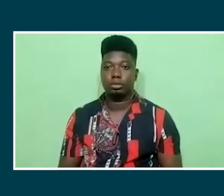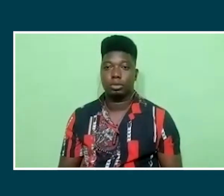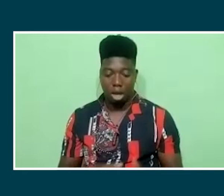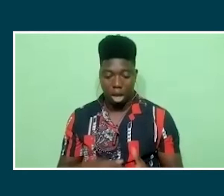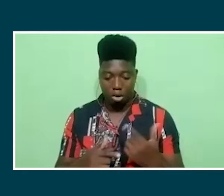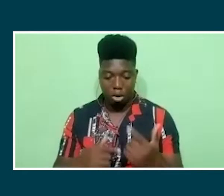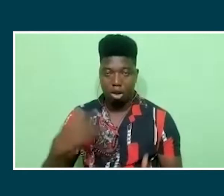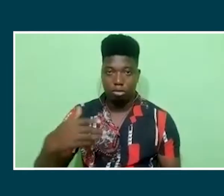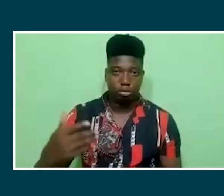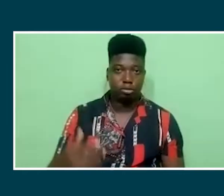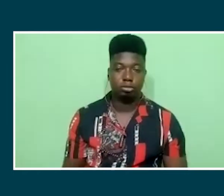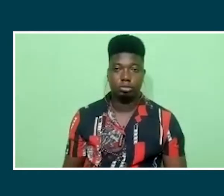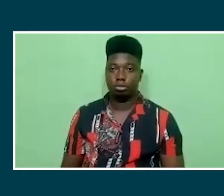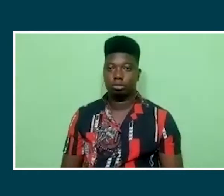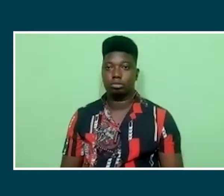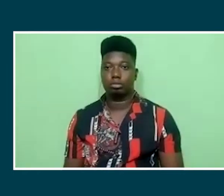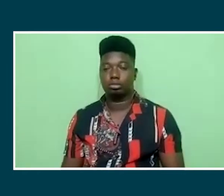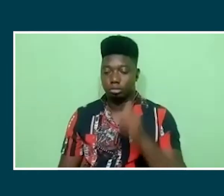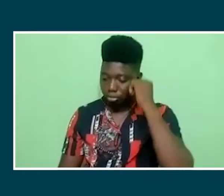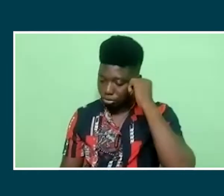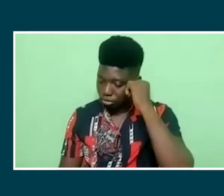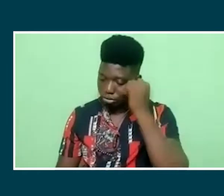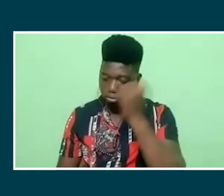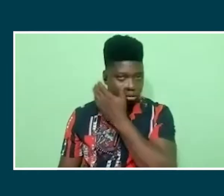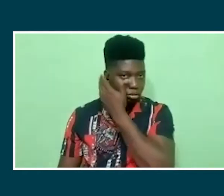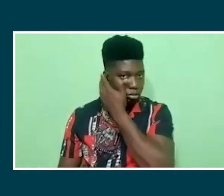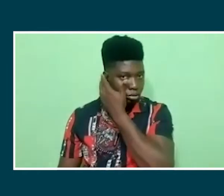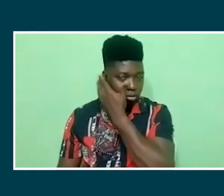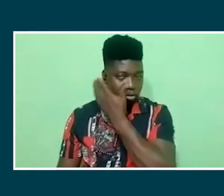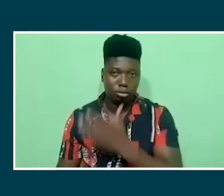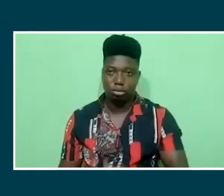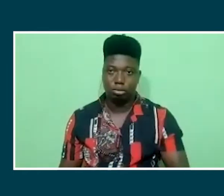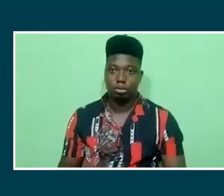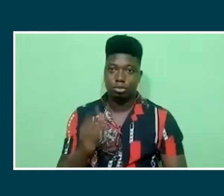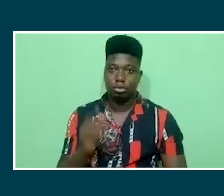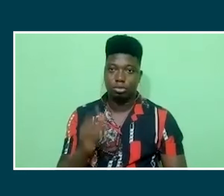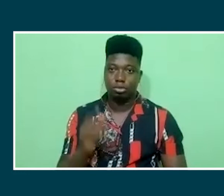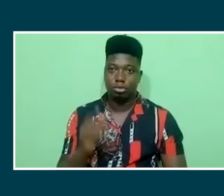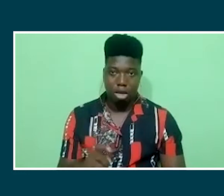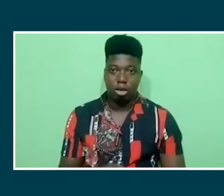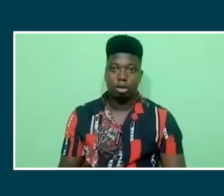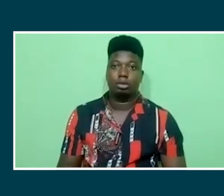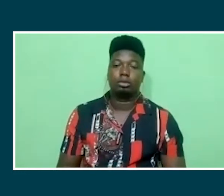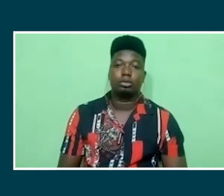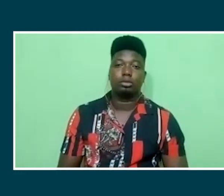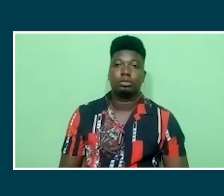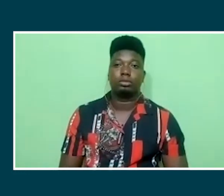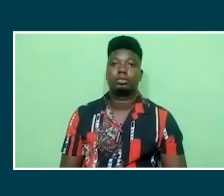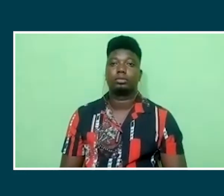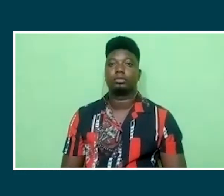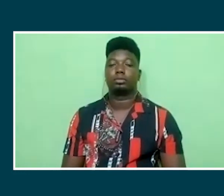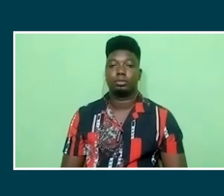And yeah, so definitely not unique to the community, but well suited for it,